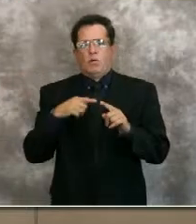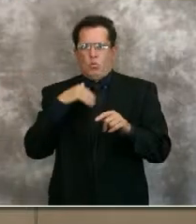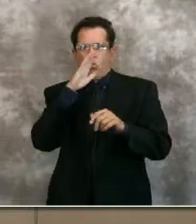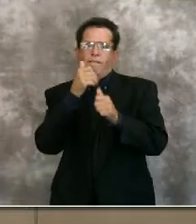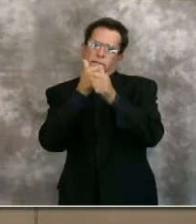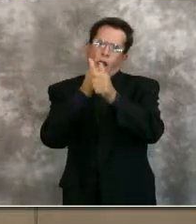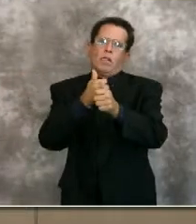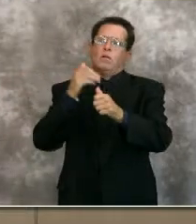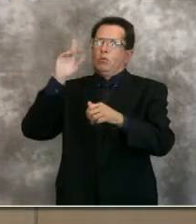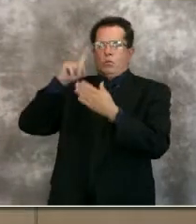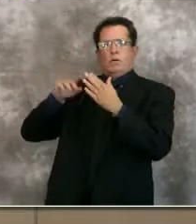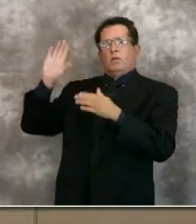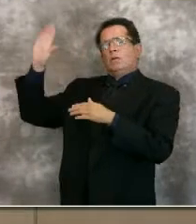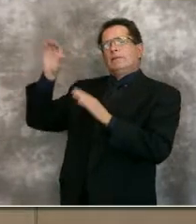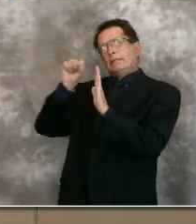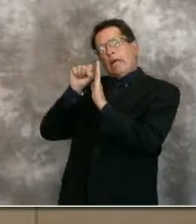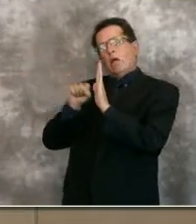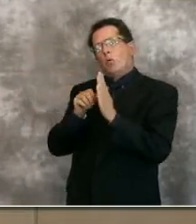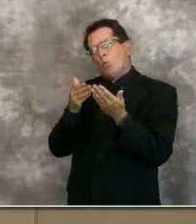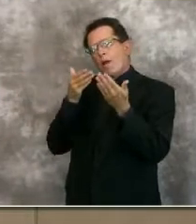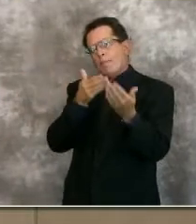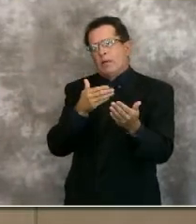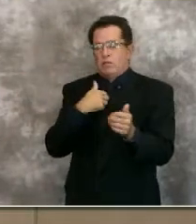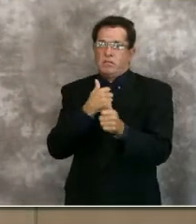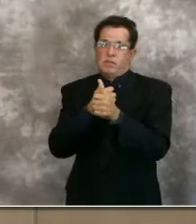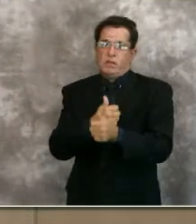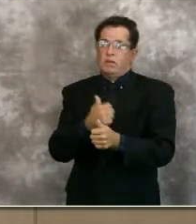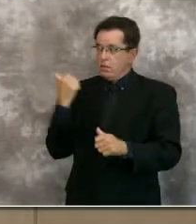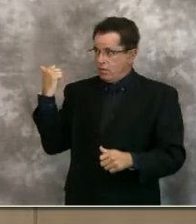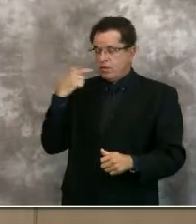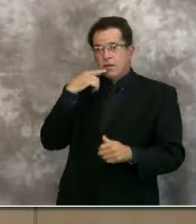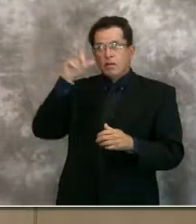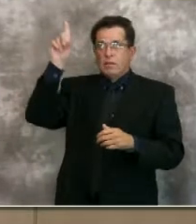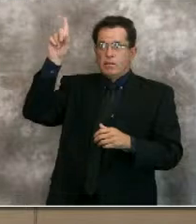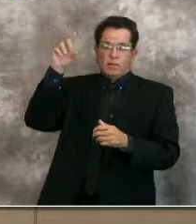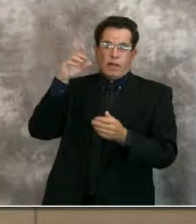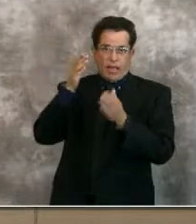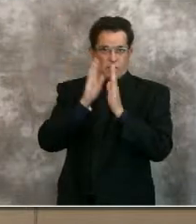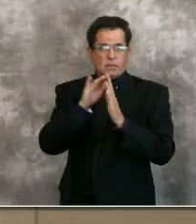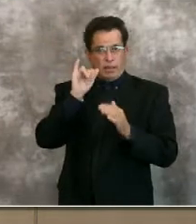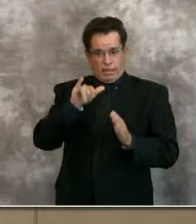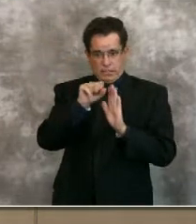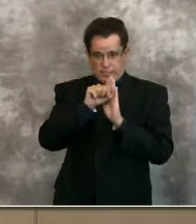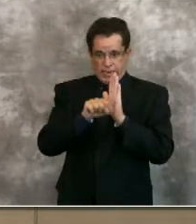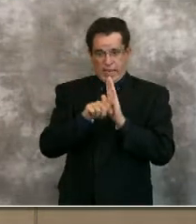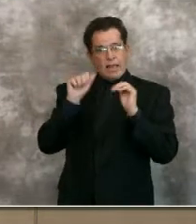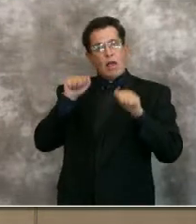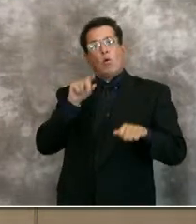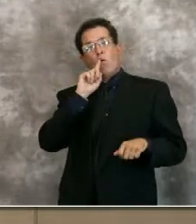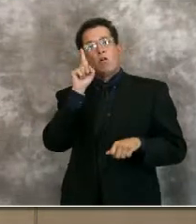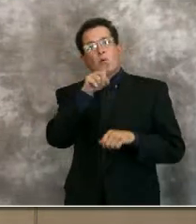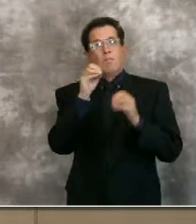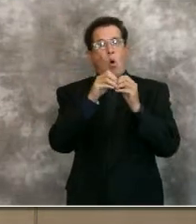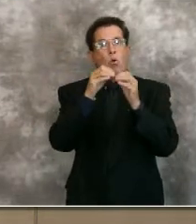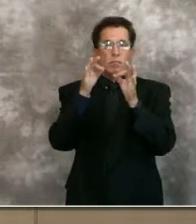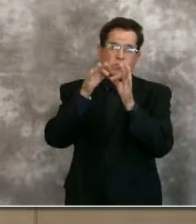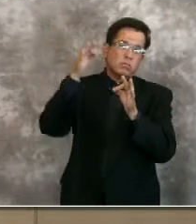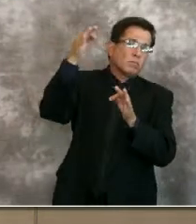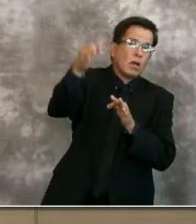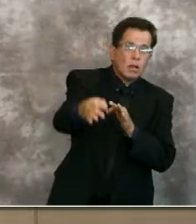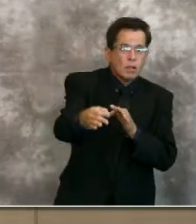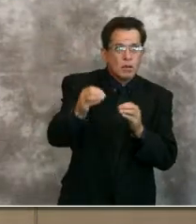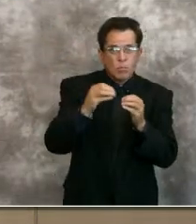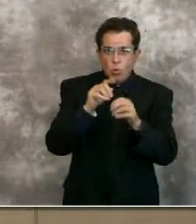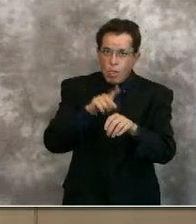state. Thank you. So the state will reassess in 3 weeks and could decide to keep it longer or perhaps remove